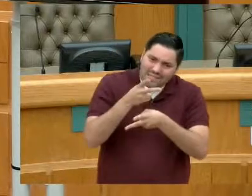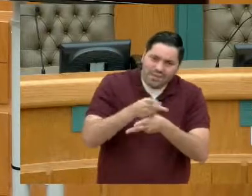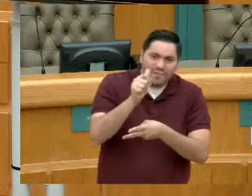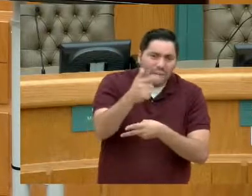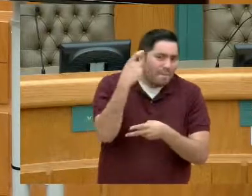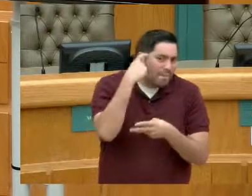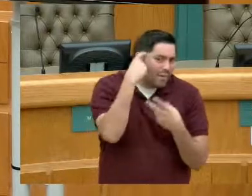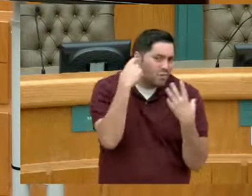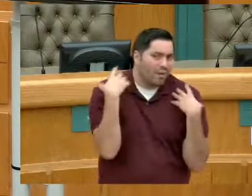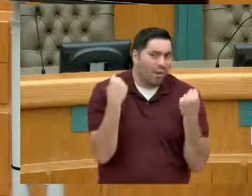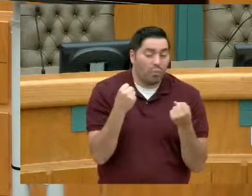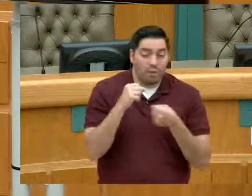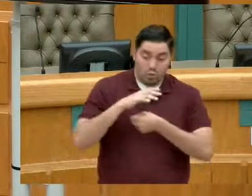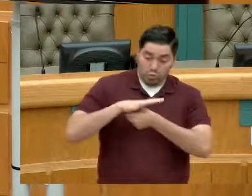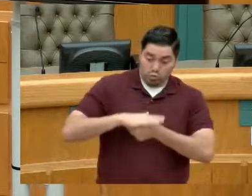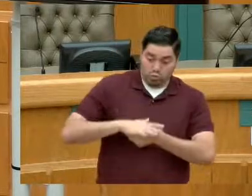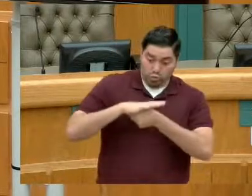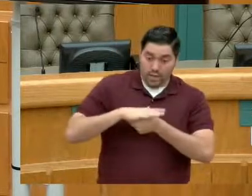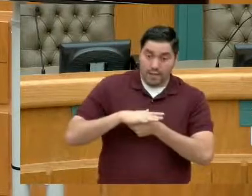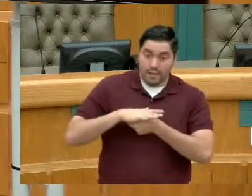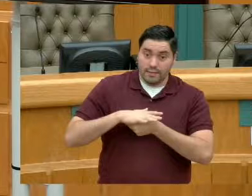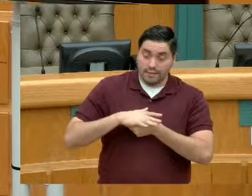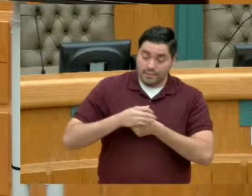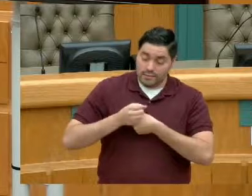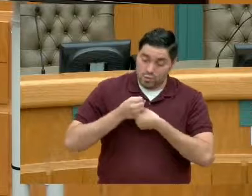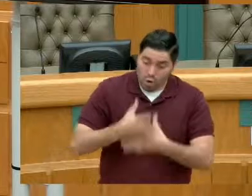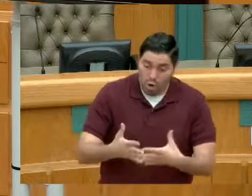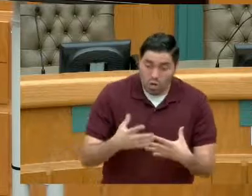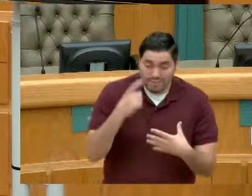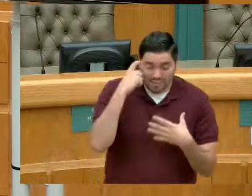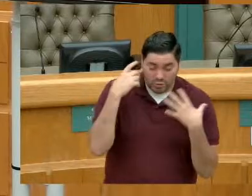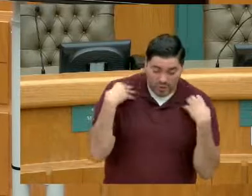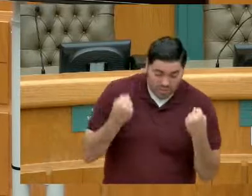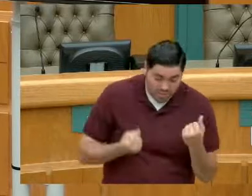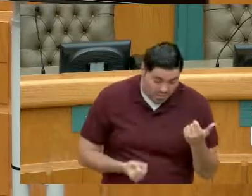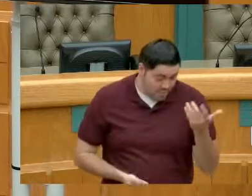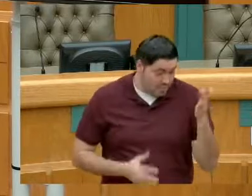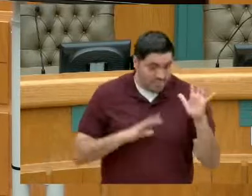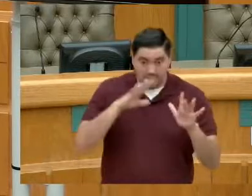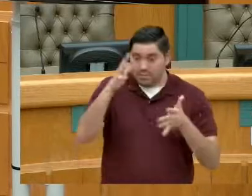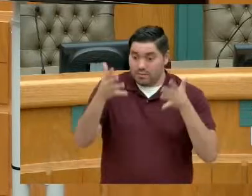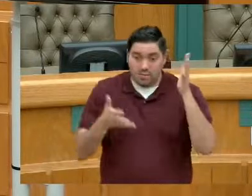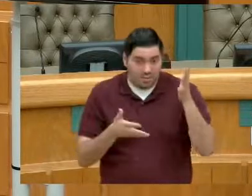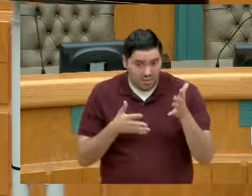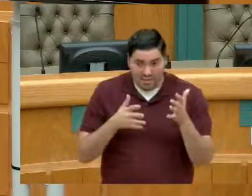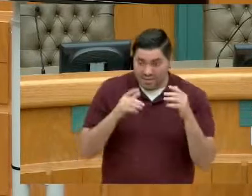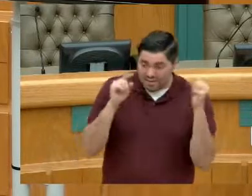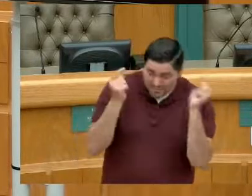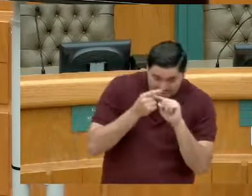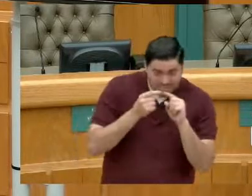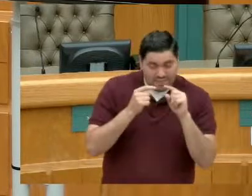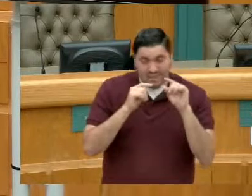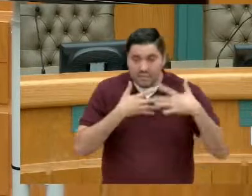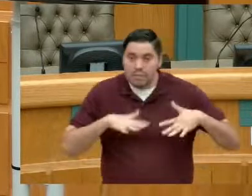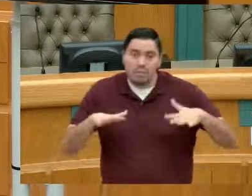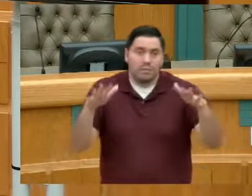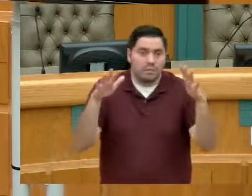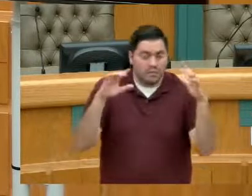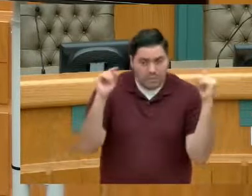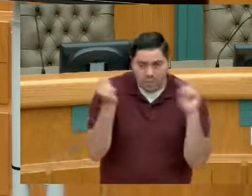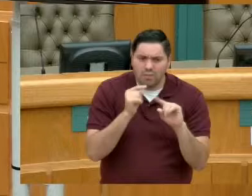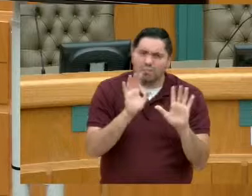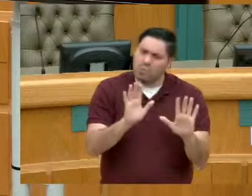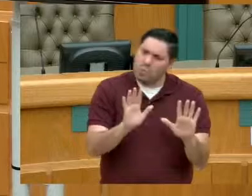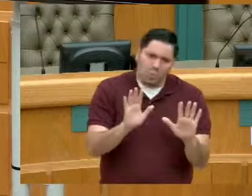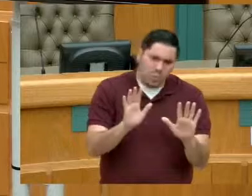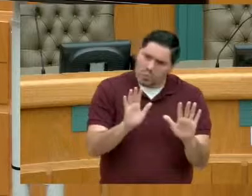can cause havoc on your health. It can cause an increase in blood pressure, anxiety, headaches, all of which are not good for you